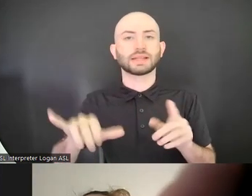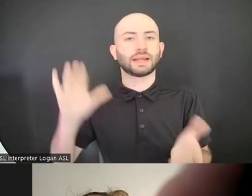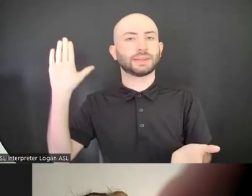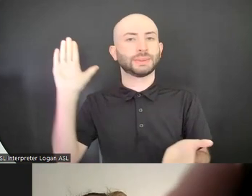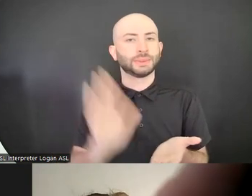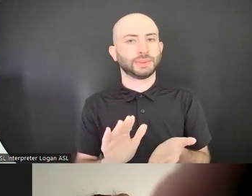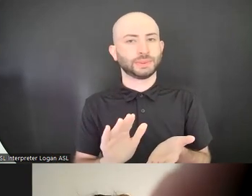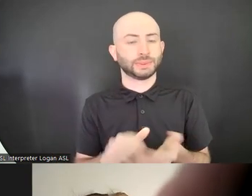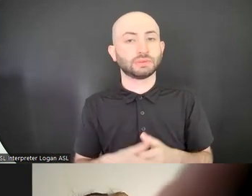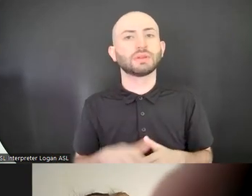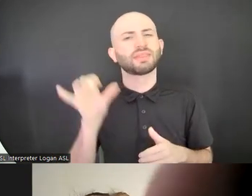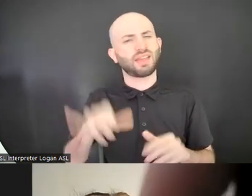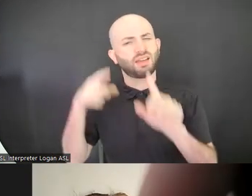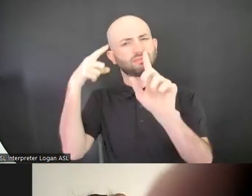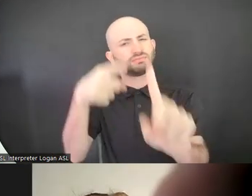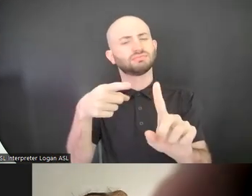disability justice